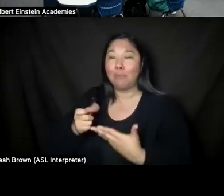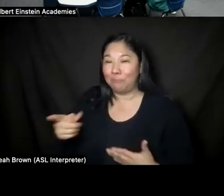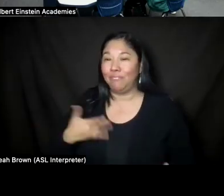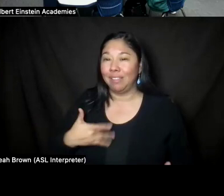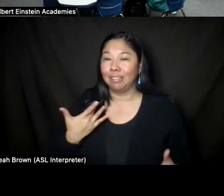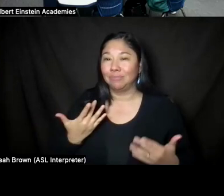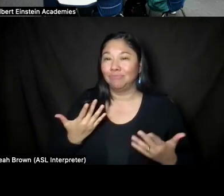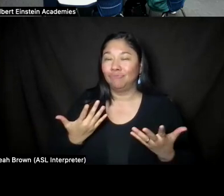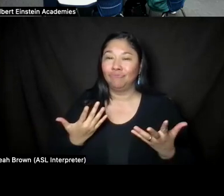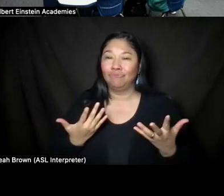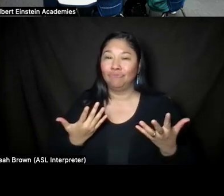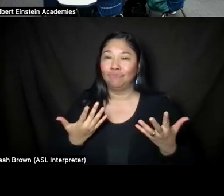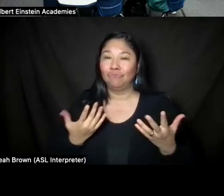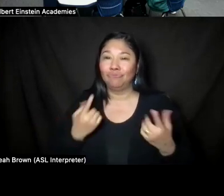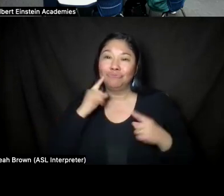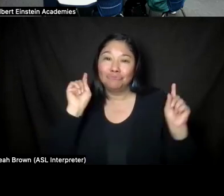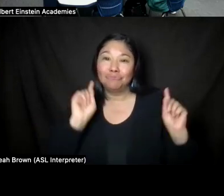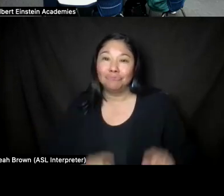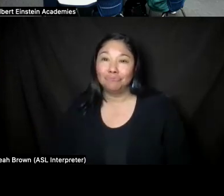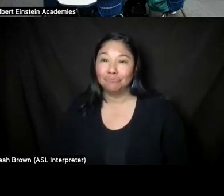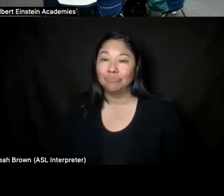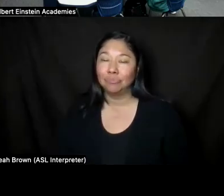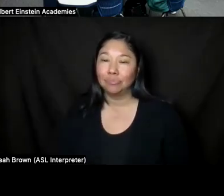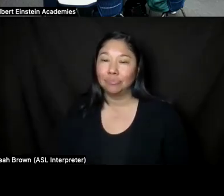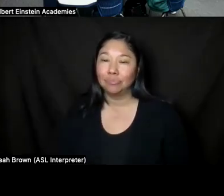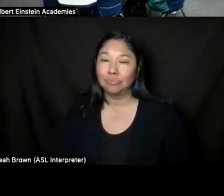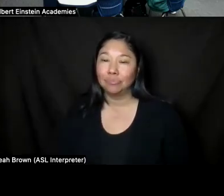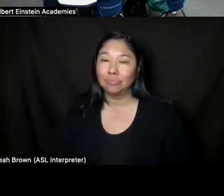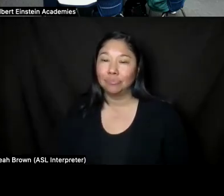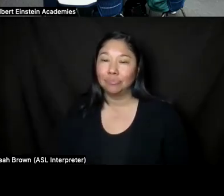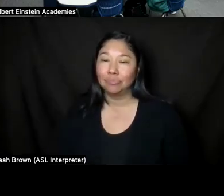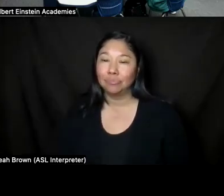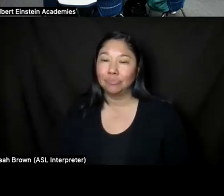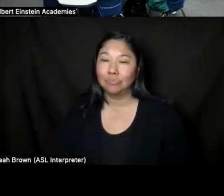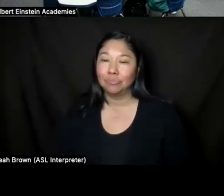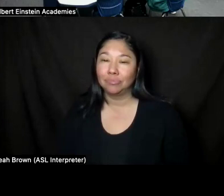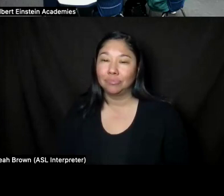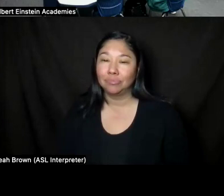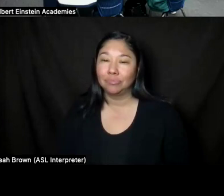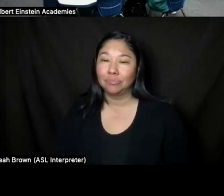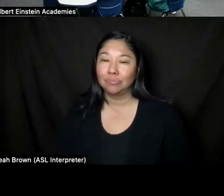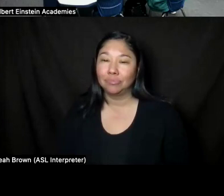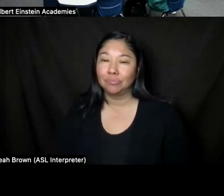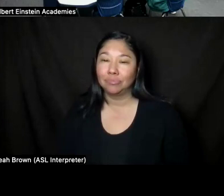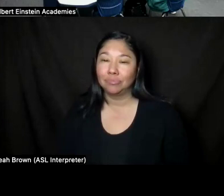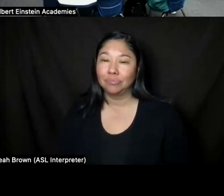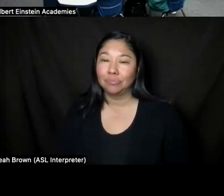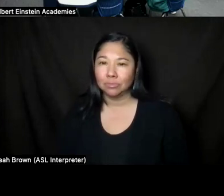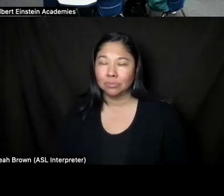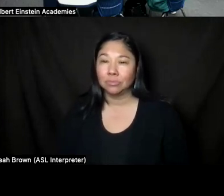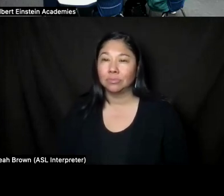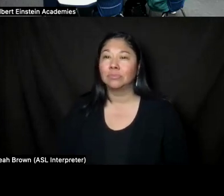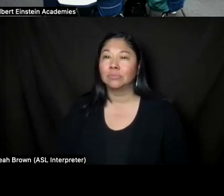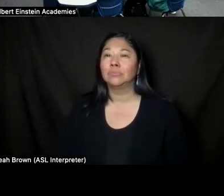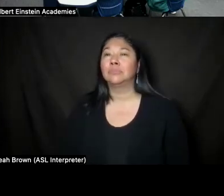in reading. Is he learning to read in Spanish also? Yo le leo en español. Yeah. Y So, en inglés le leo, pero no es